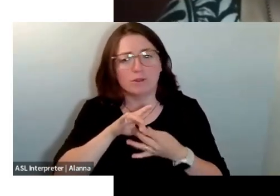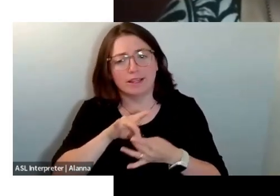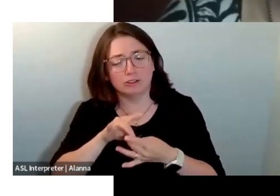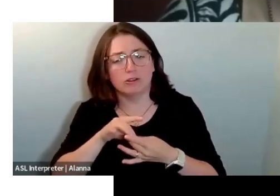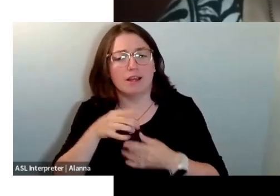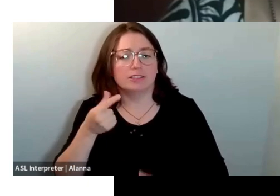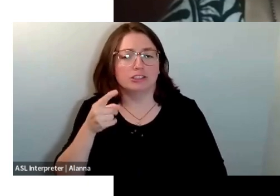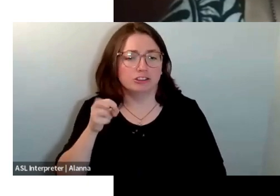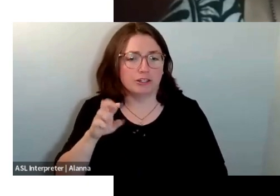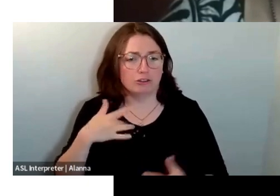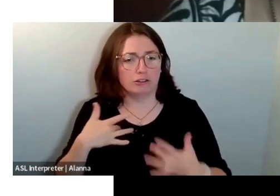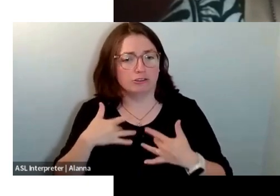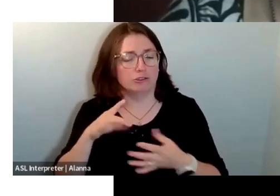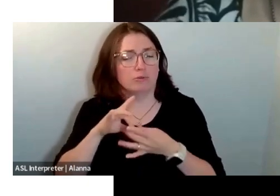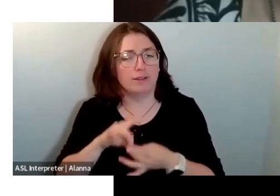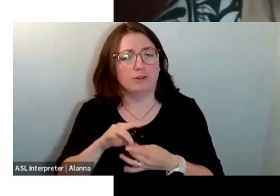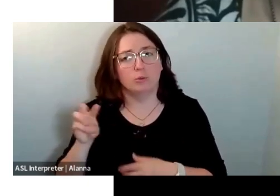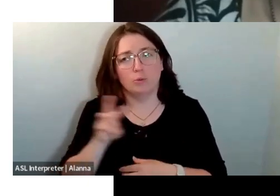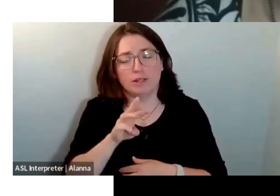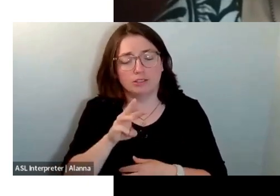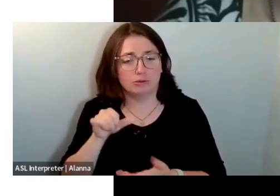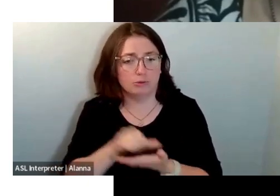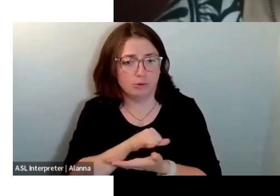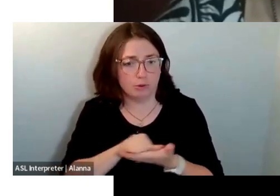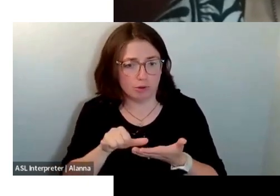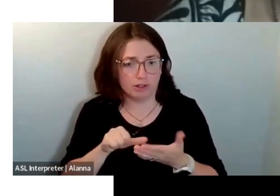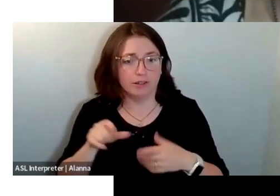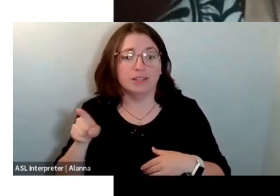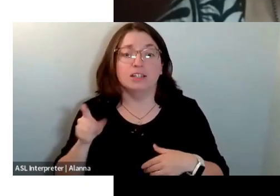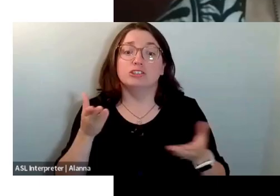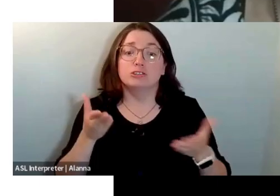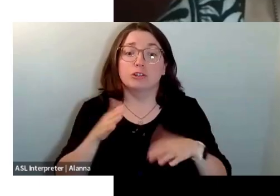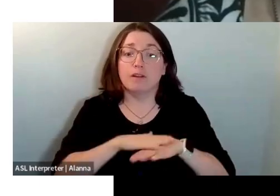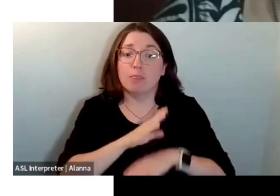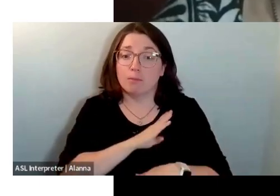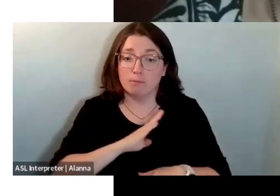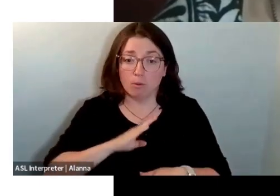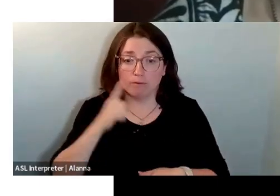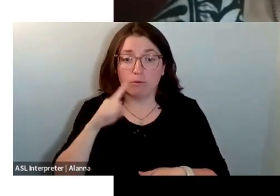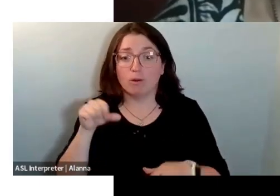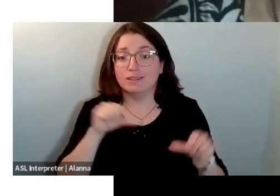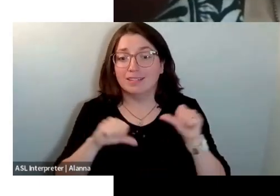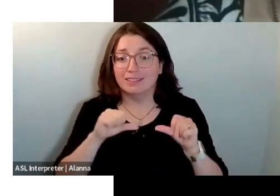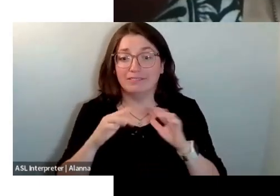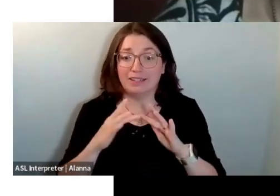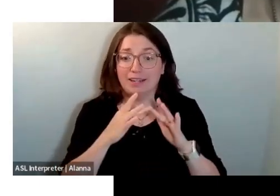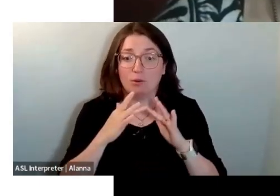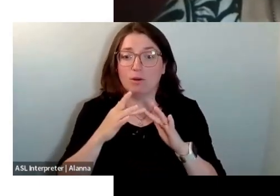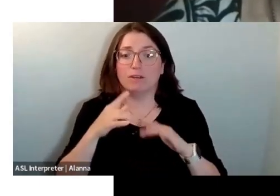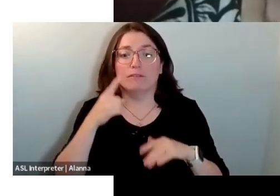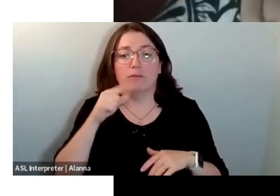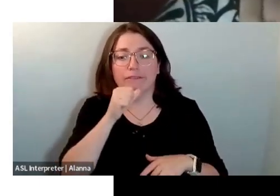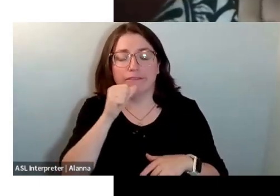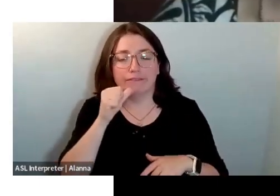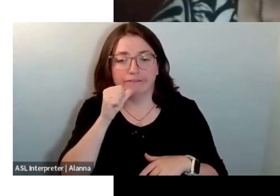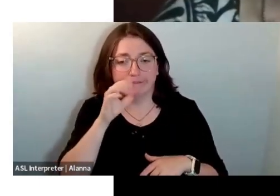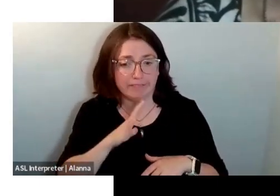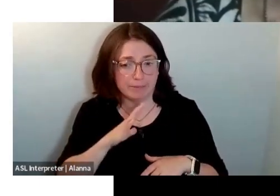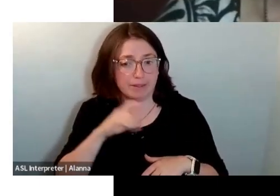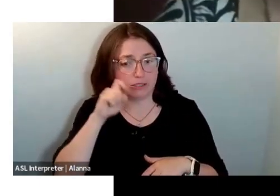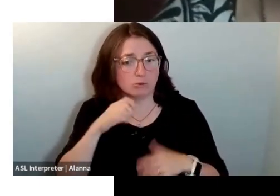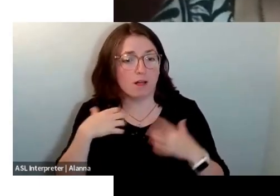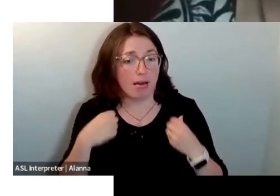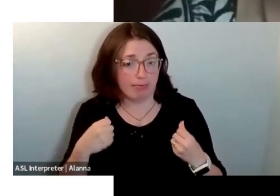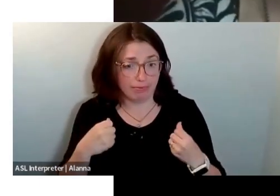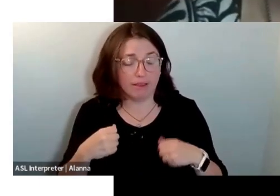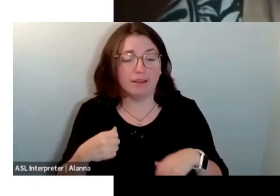on the board of the Scientific Network on Female Sexual Health and Cancer and the Advisory Council of the Breast